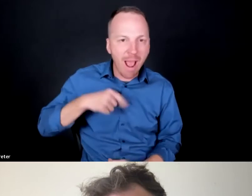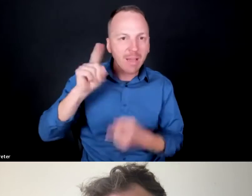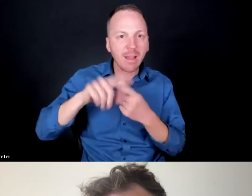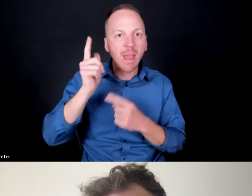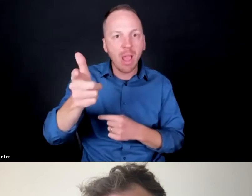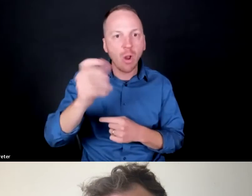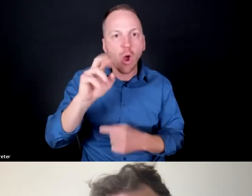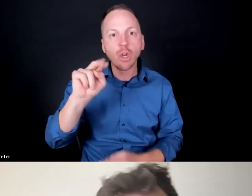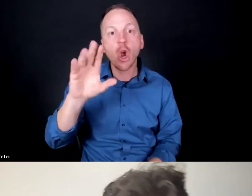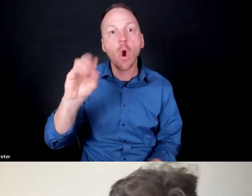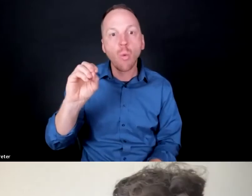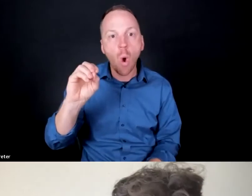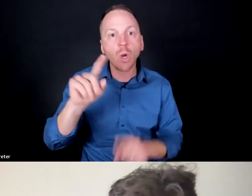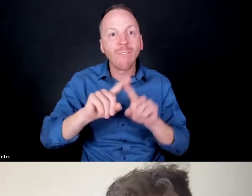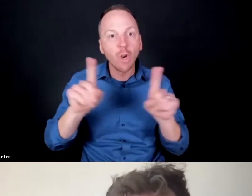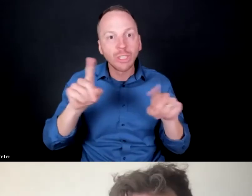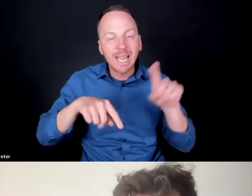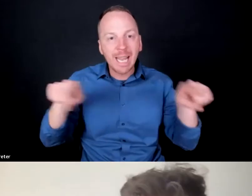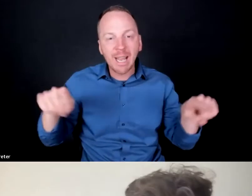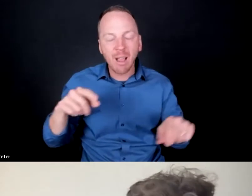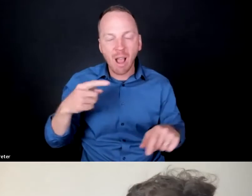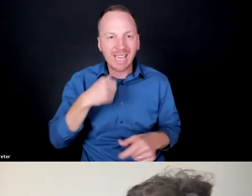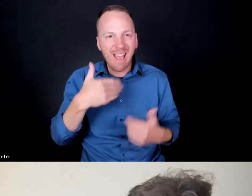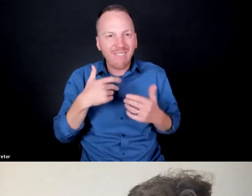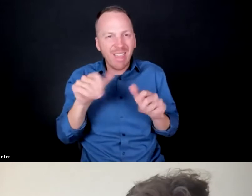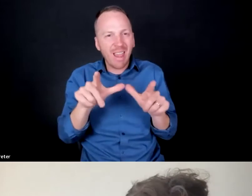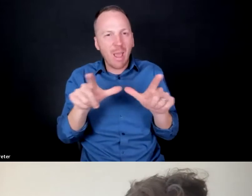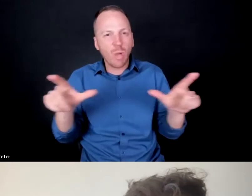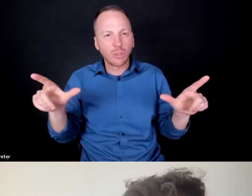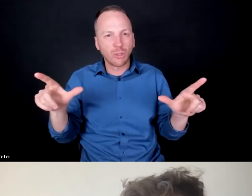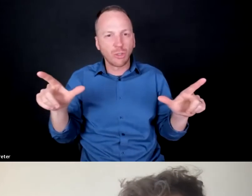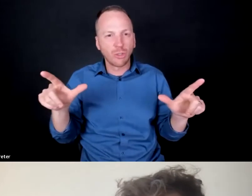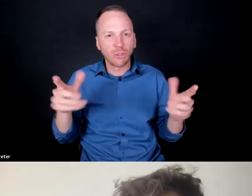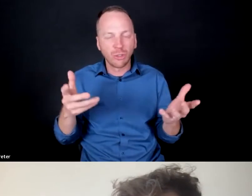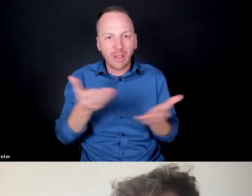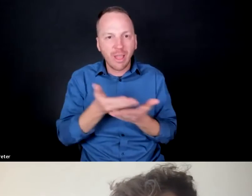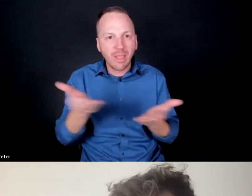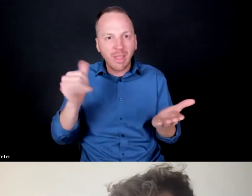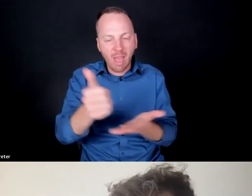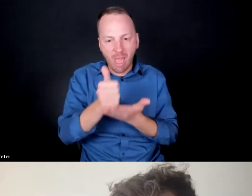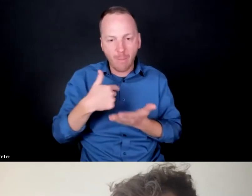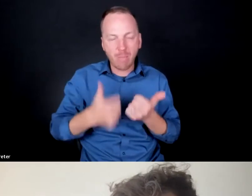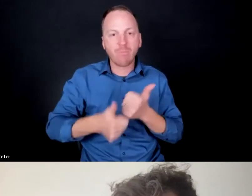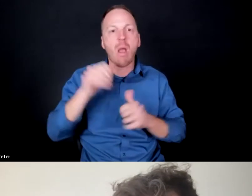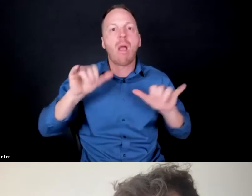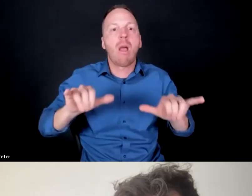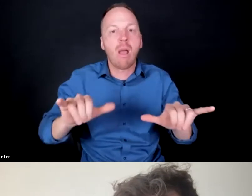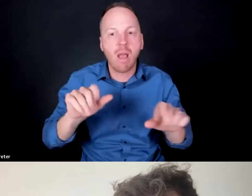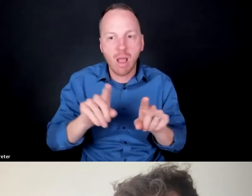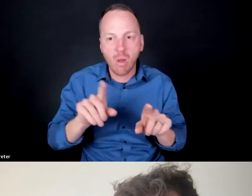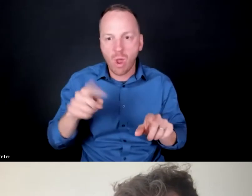or like neurodivergency until later. And I didn't have the language of like the things that helped me the most, where I was